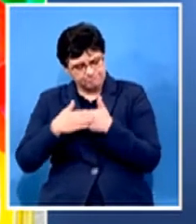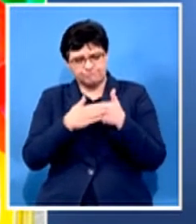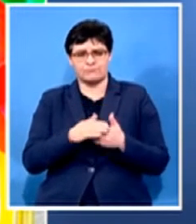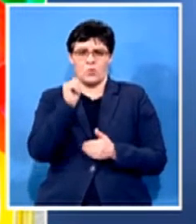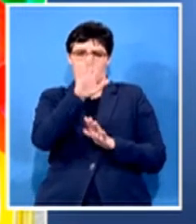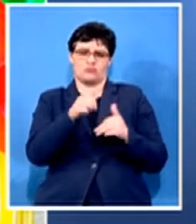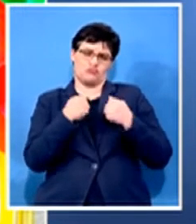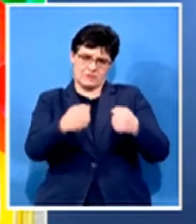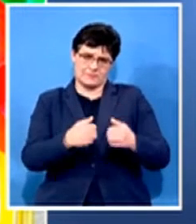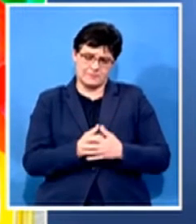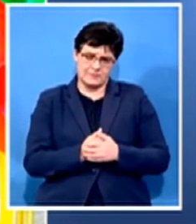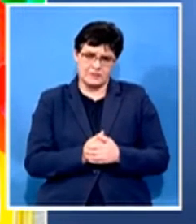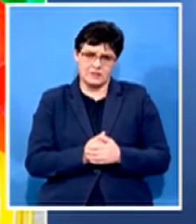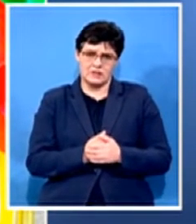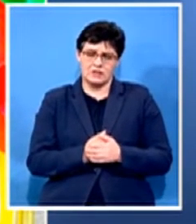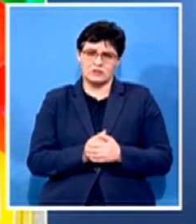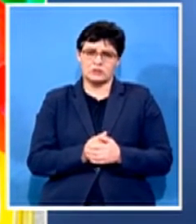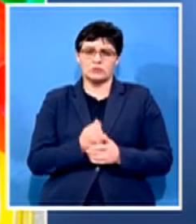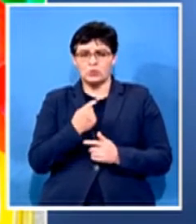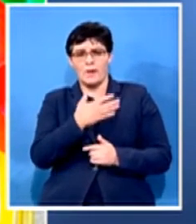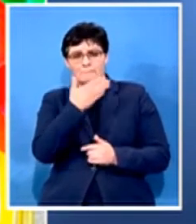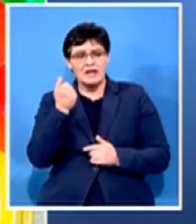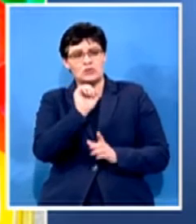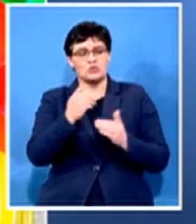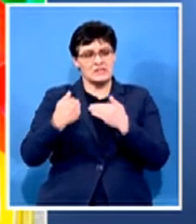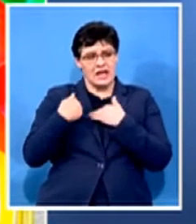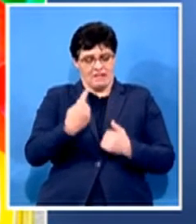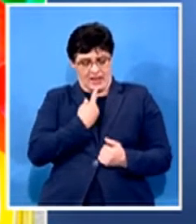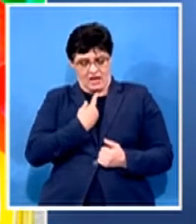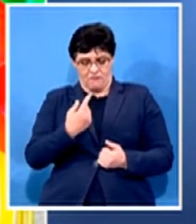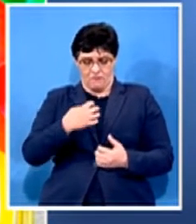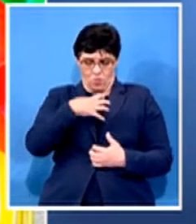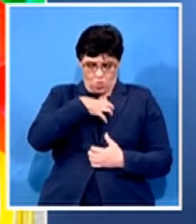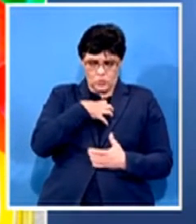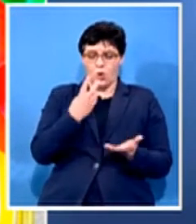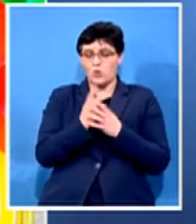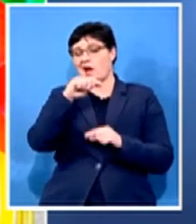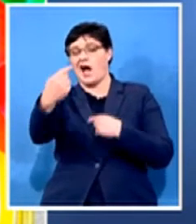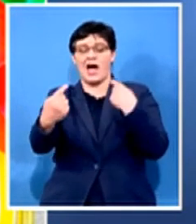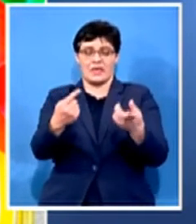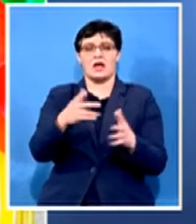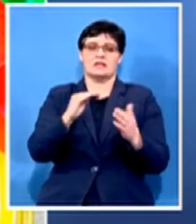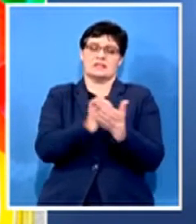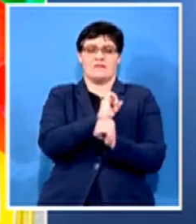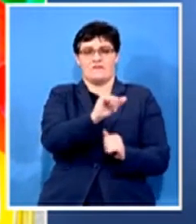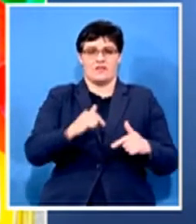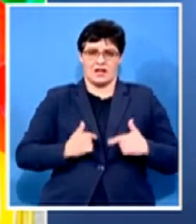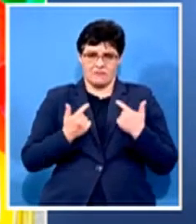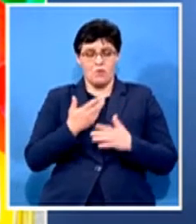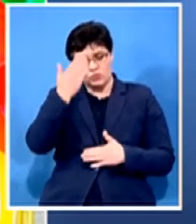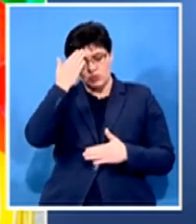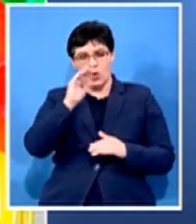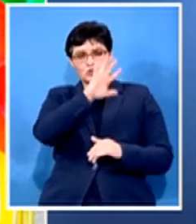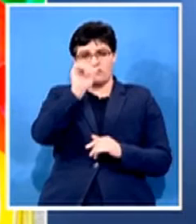to save their lives and also those of their fellow road users. We know that in many parts of South Africa, the road conditions at the moment are wet